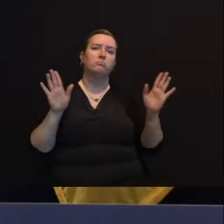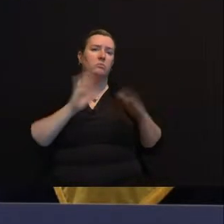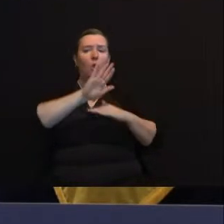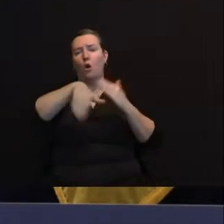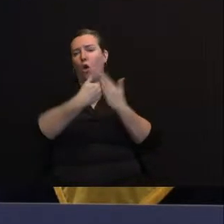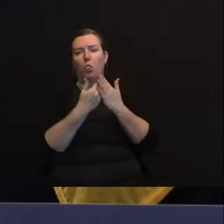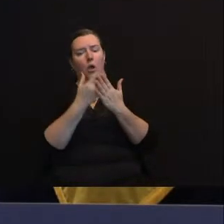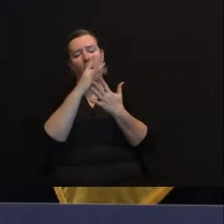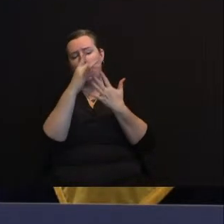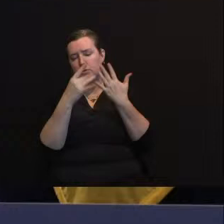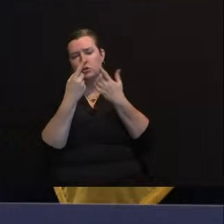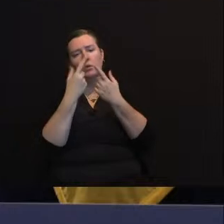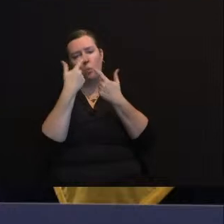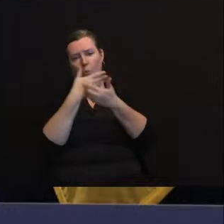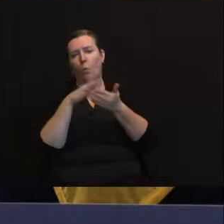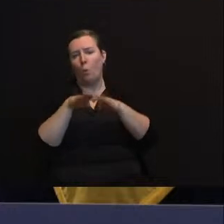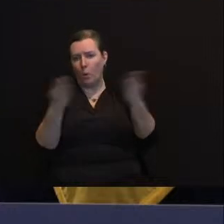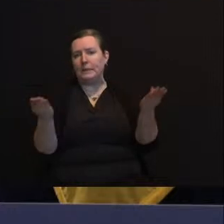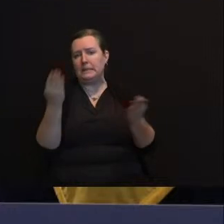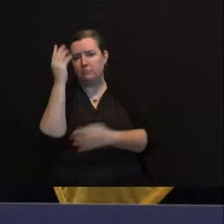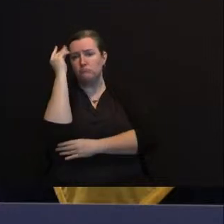elective surgery, which was not